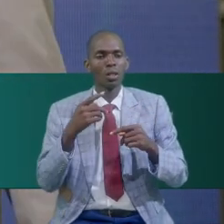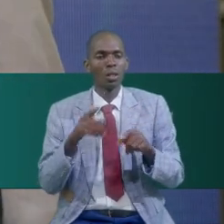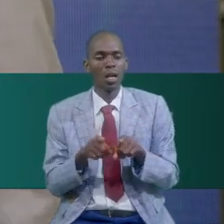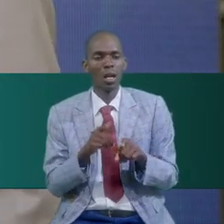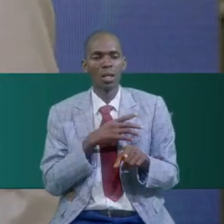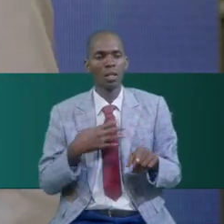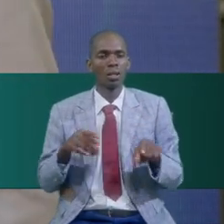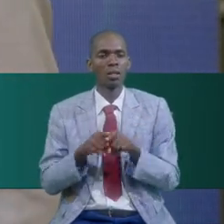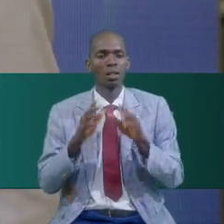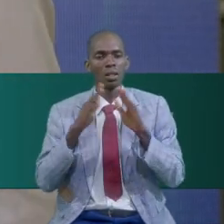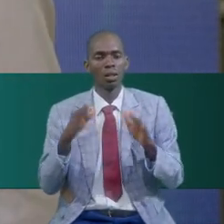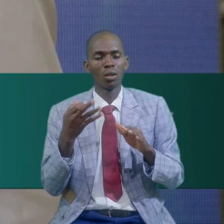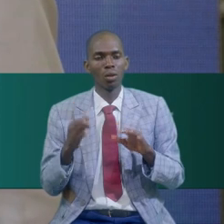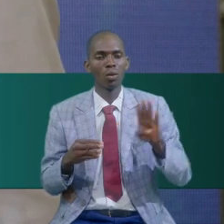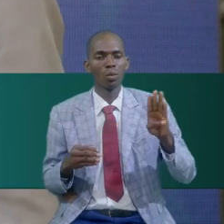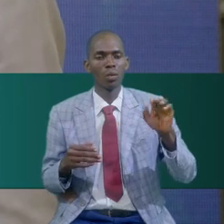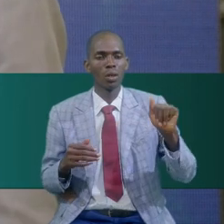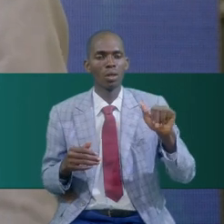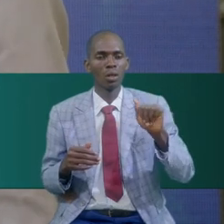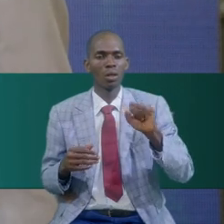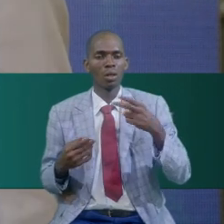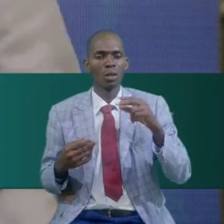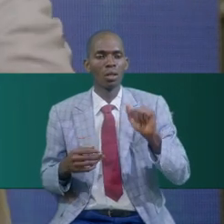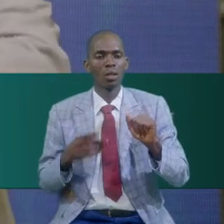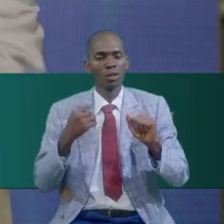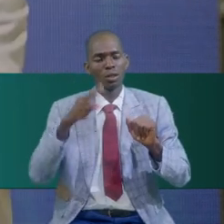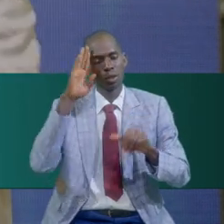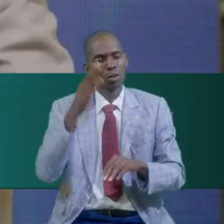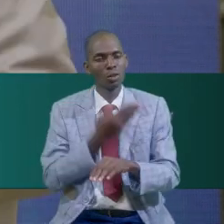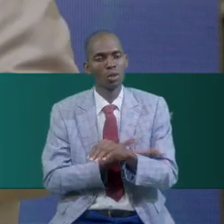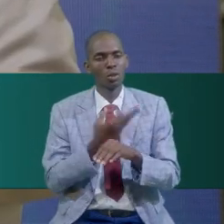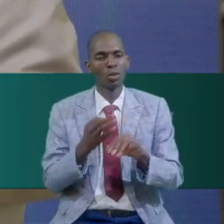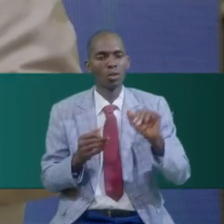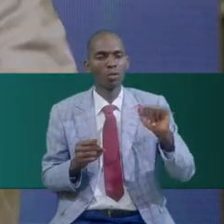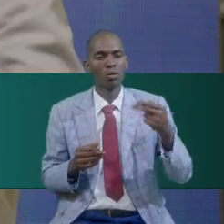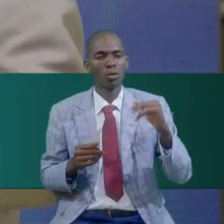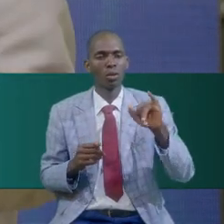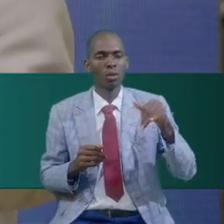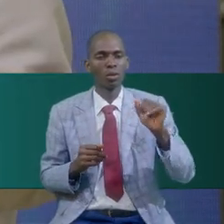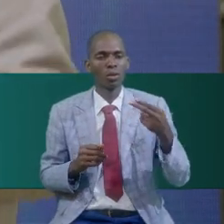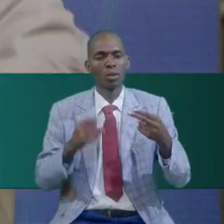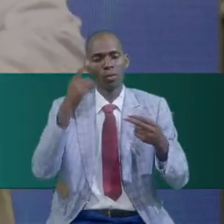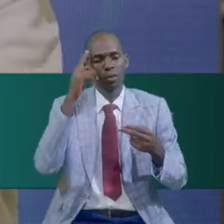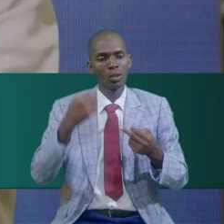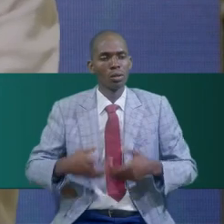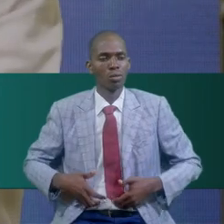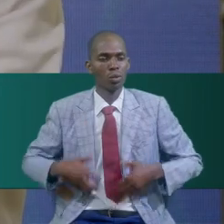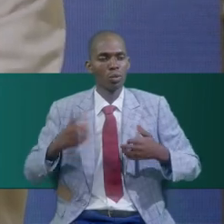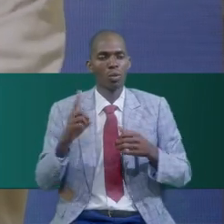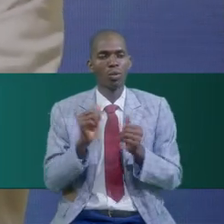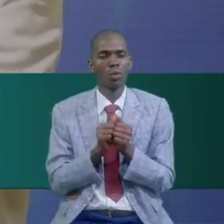Ahijah, for the provocation wherewith thou hast provoked me to anger,